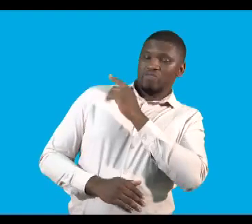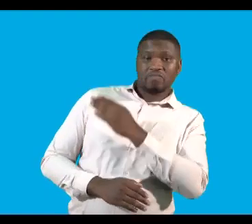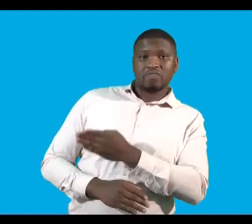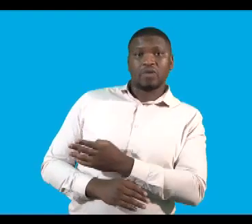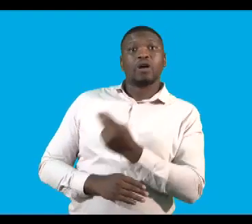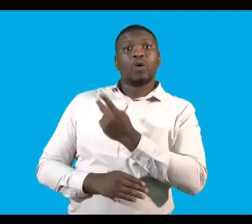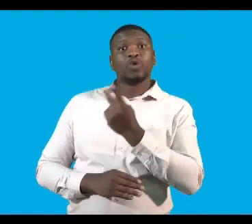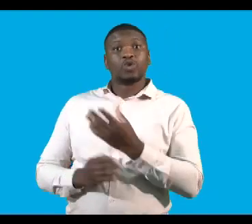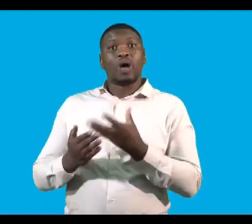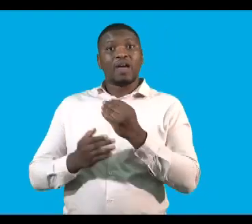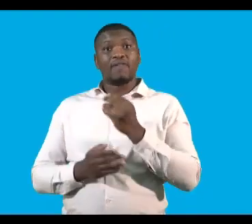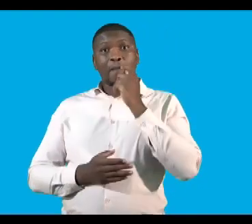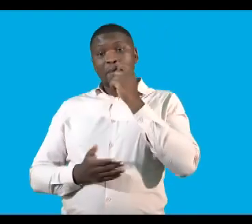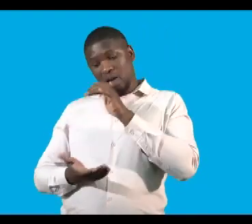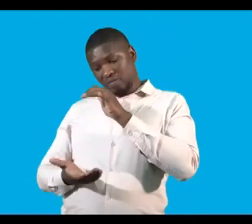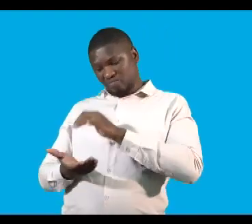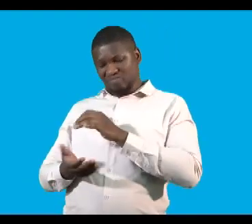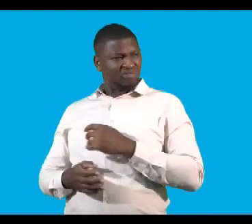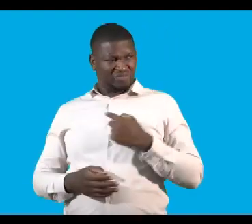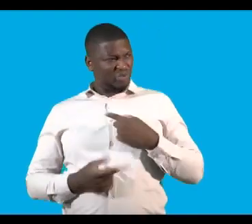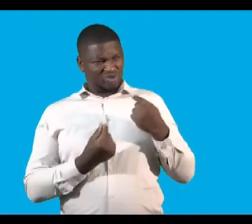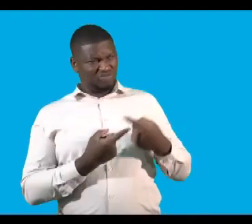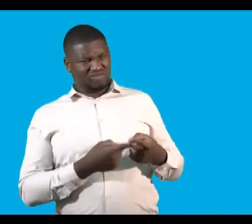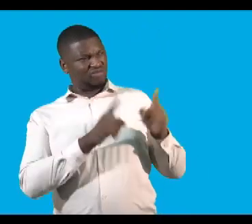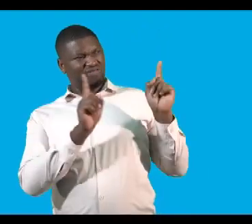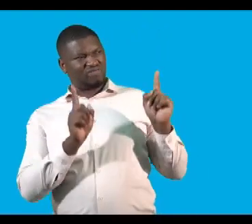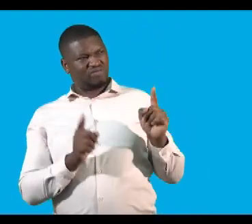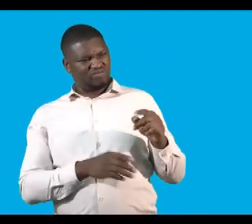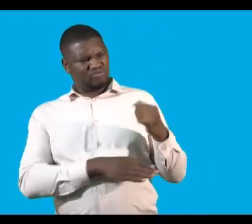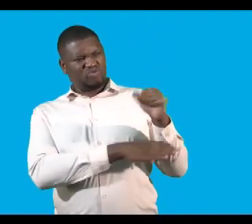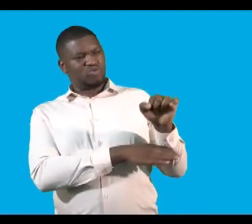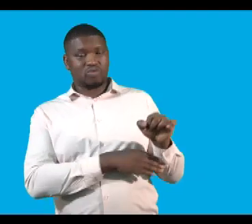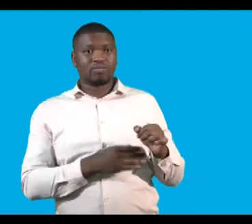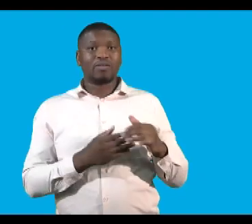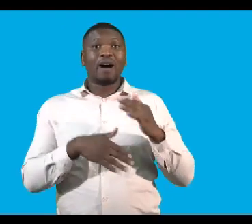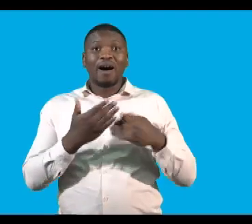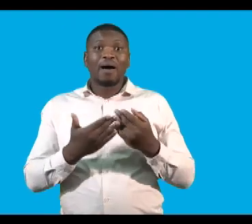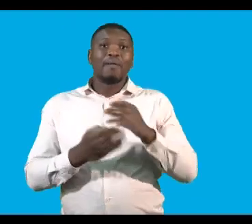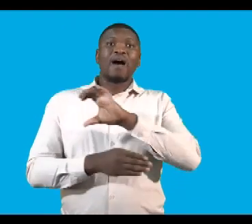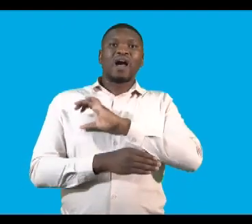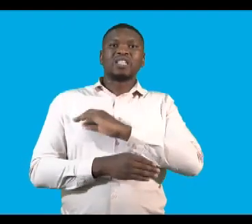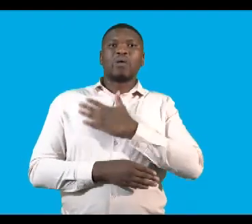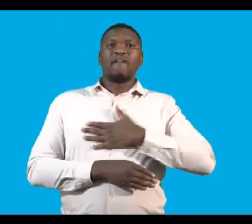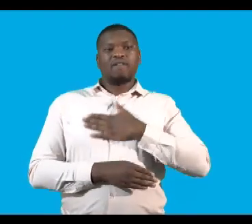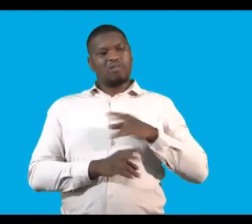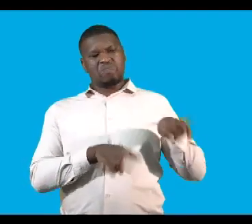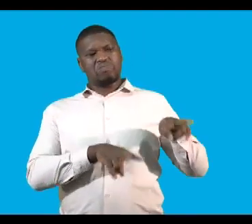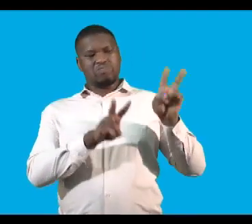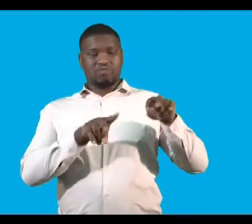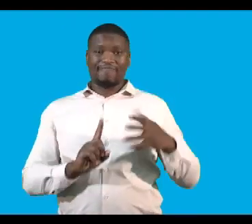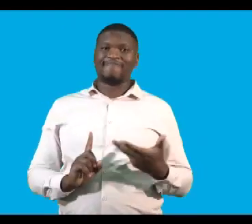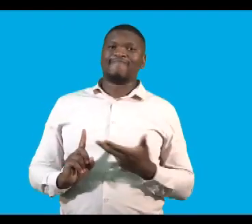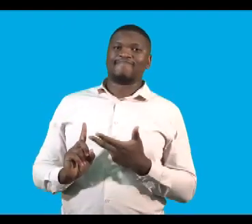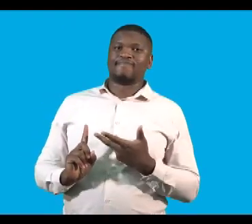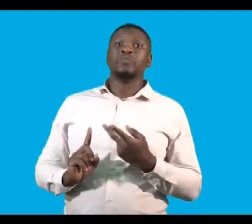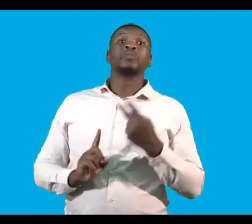The smaller man denies making demeaning comments and subsequently belittles his customers. Facial expressions